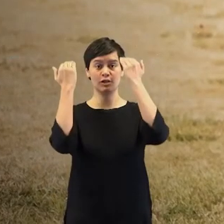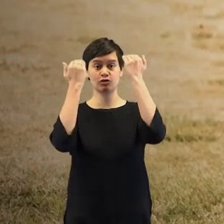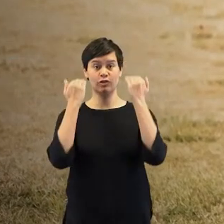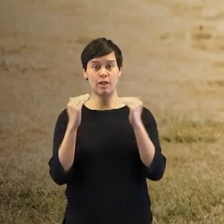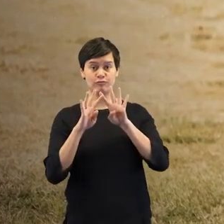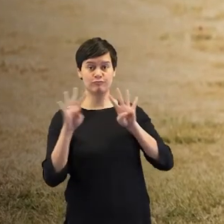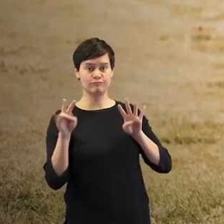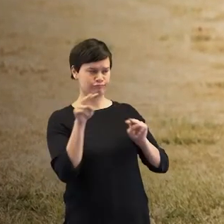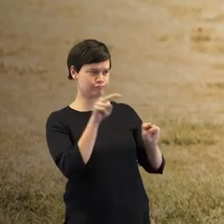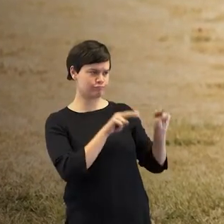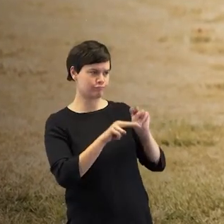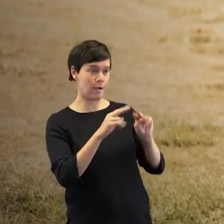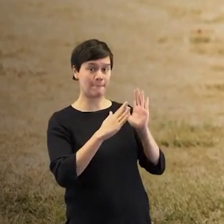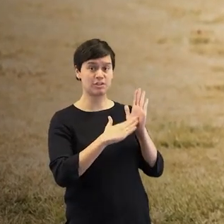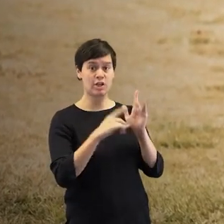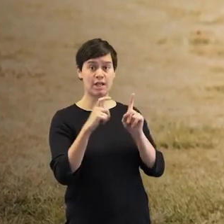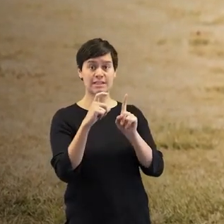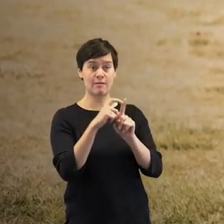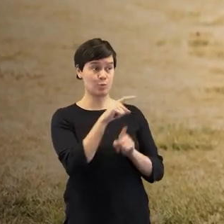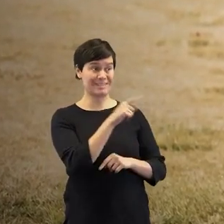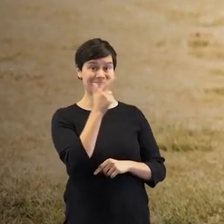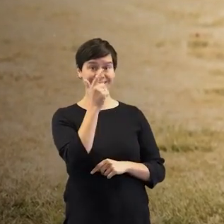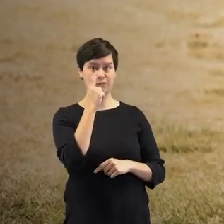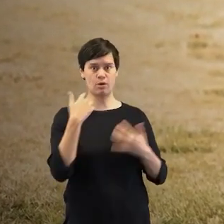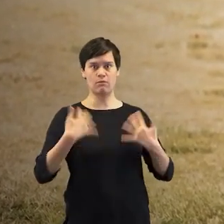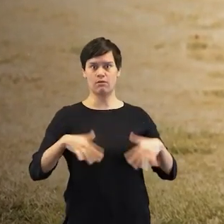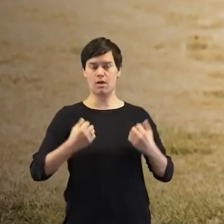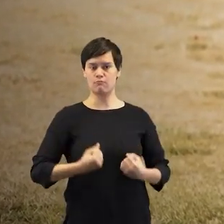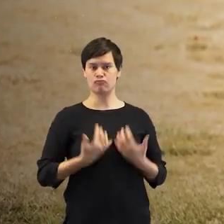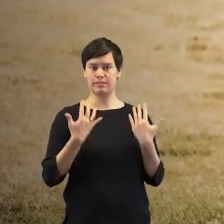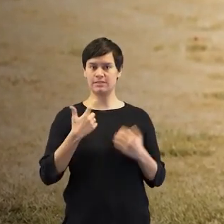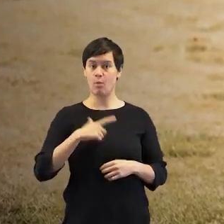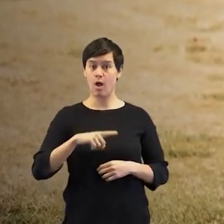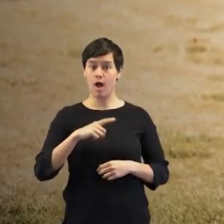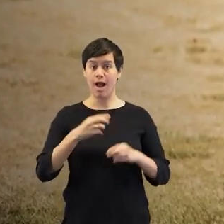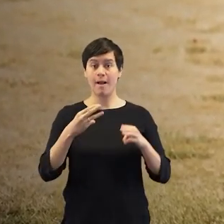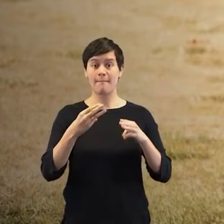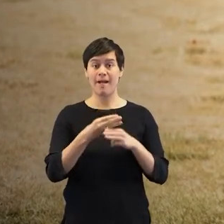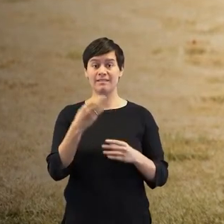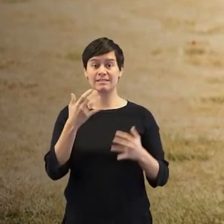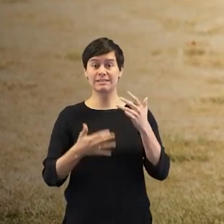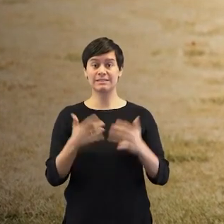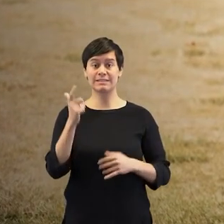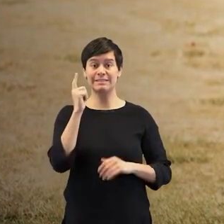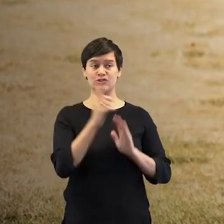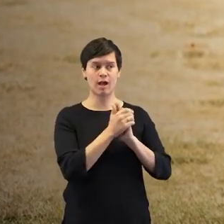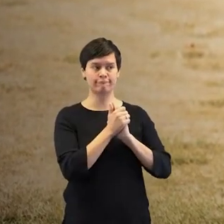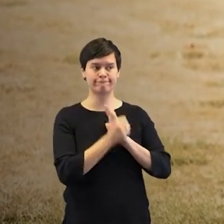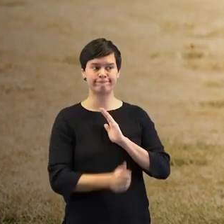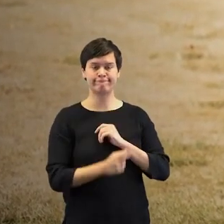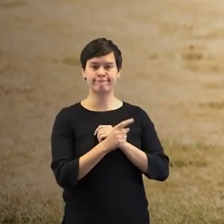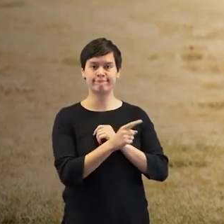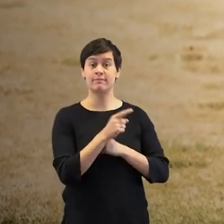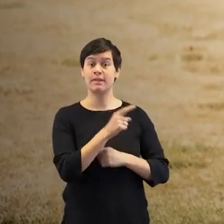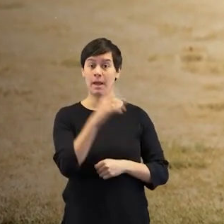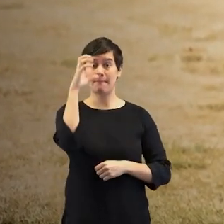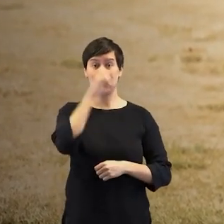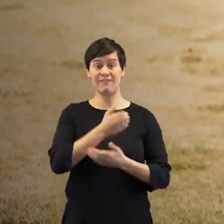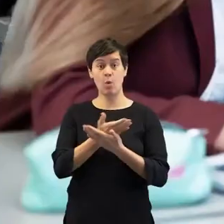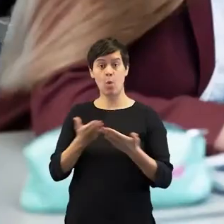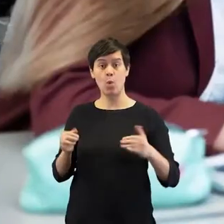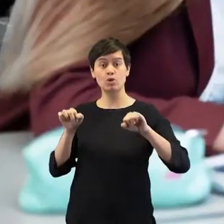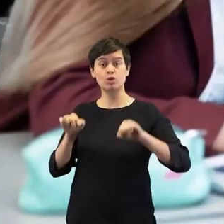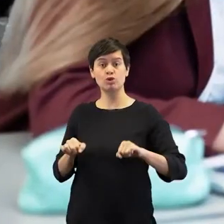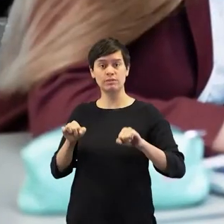The selection panel were impressed with Michelle because she is an excellent mathematics and statistics teacher. She believes that every